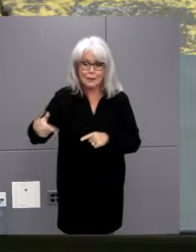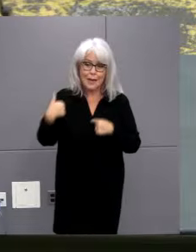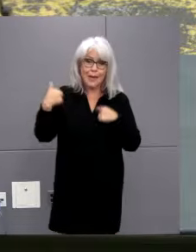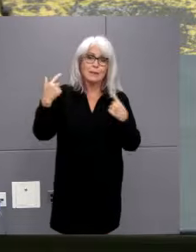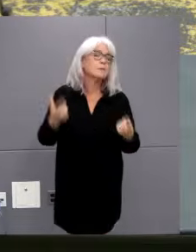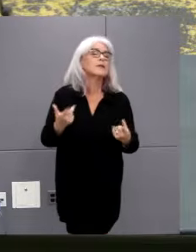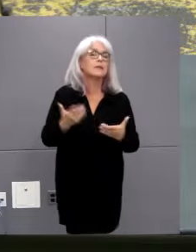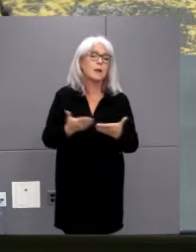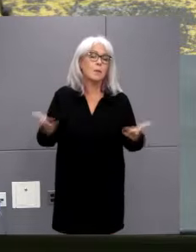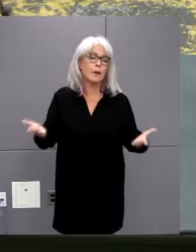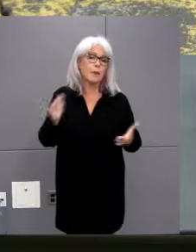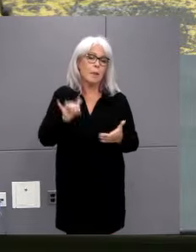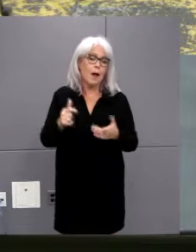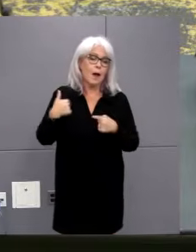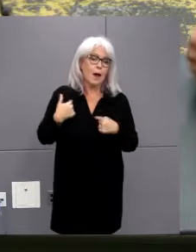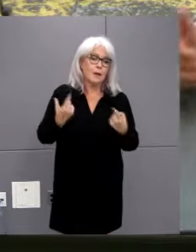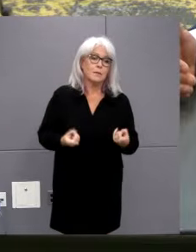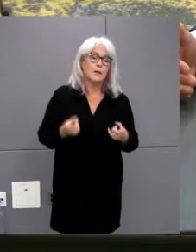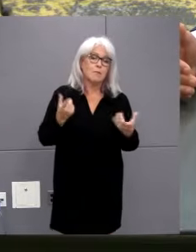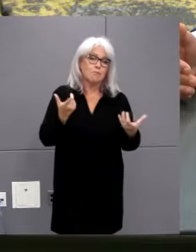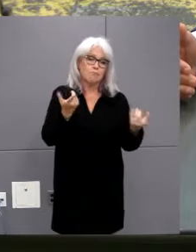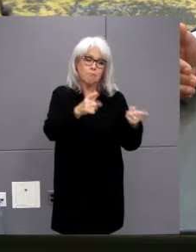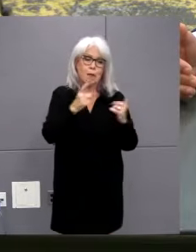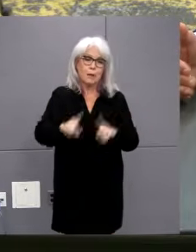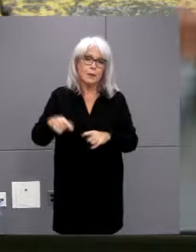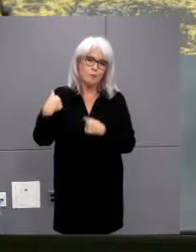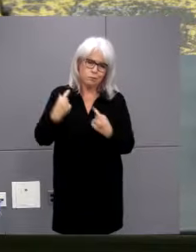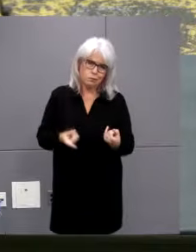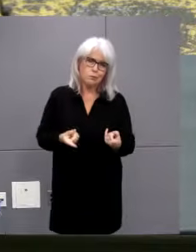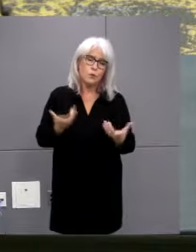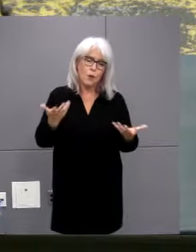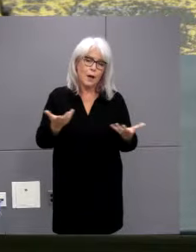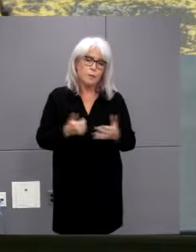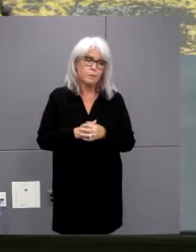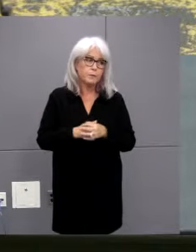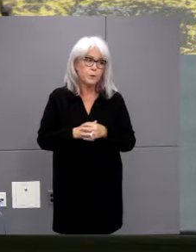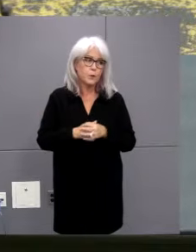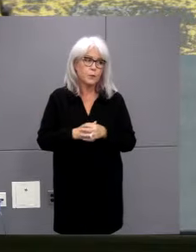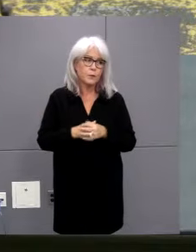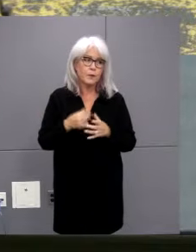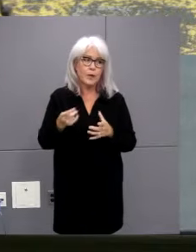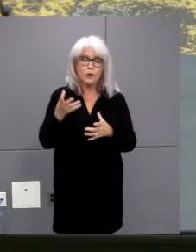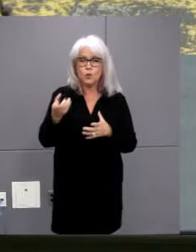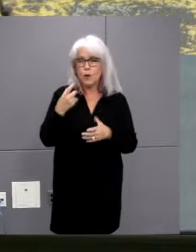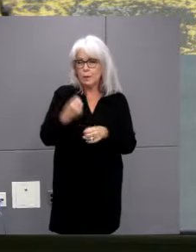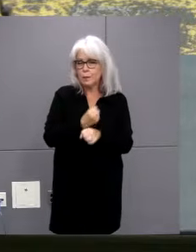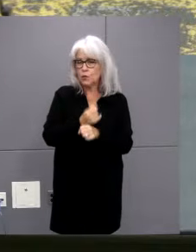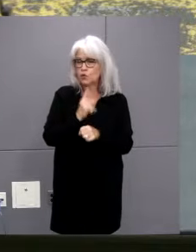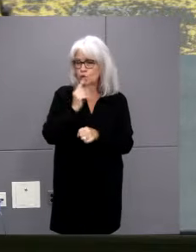going on for quite some time. So I just want to get that on record.